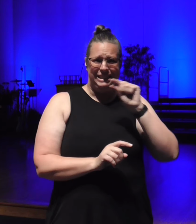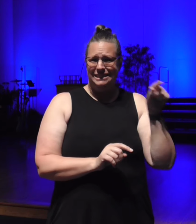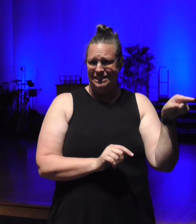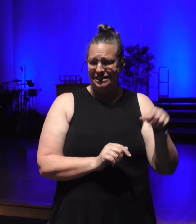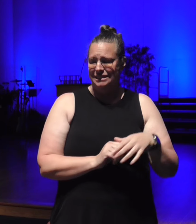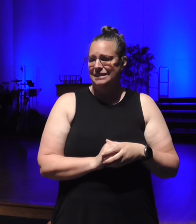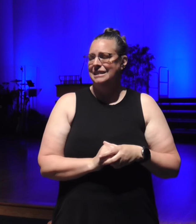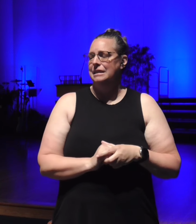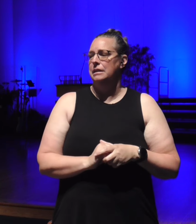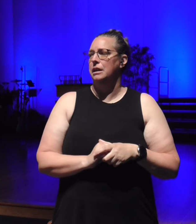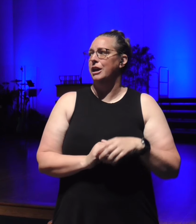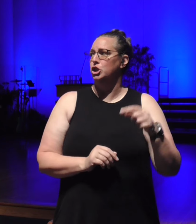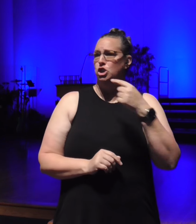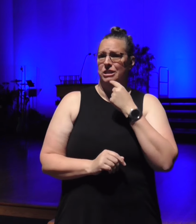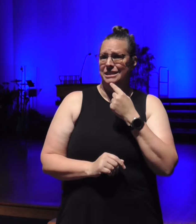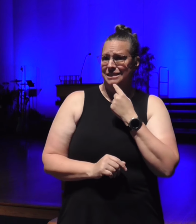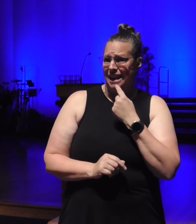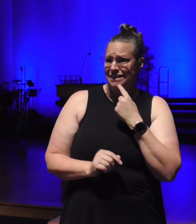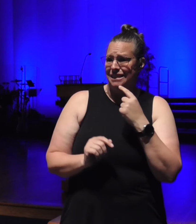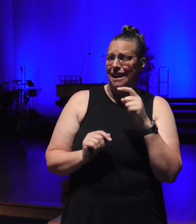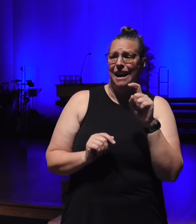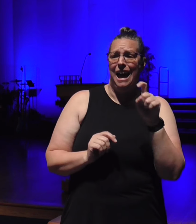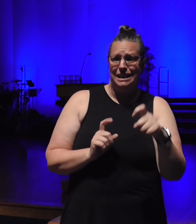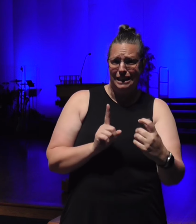says to Cassandra, "Remind me."